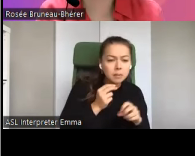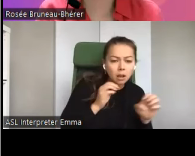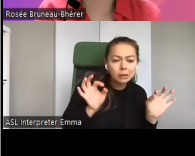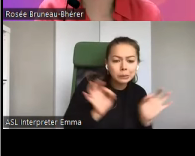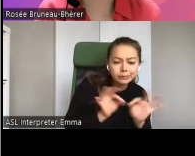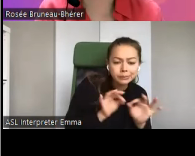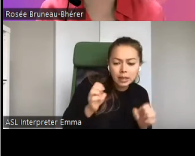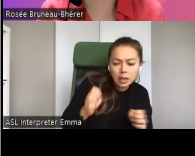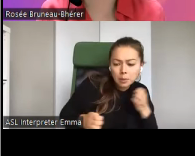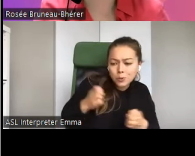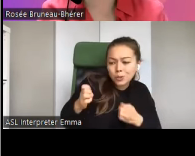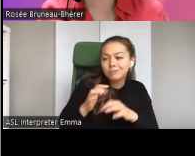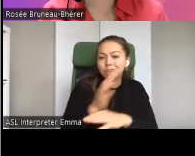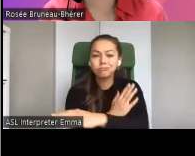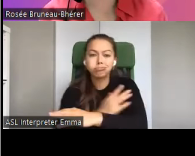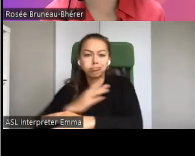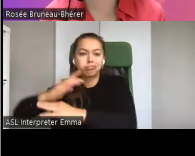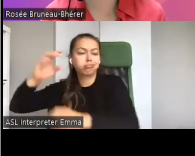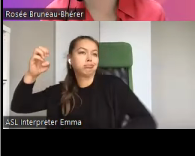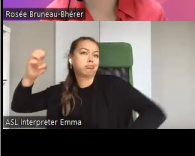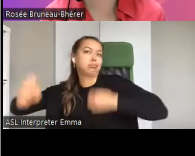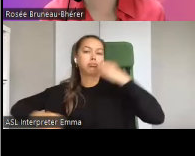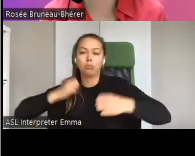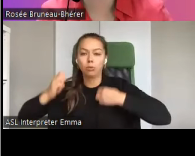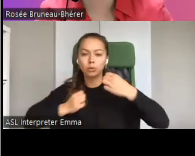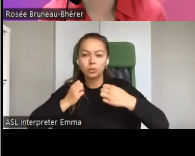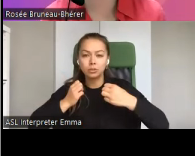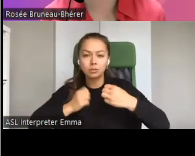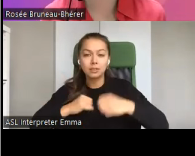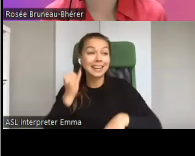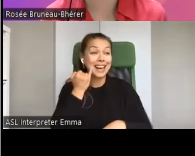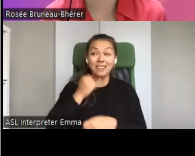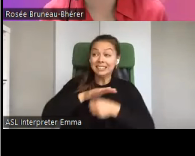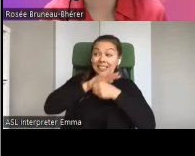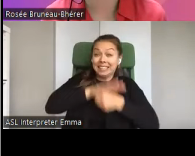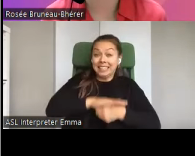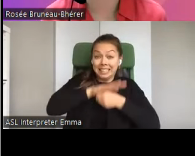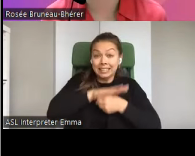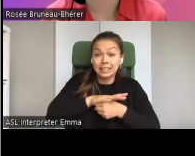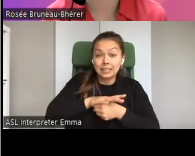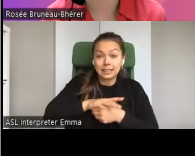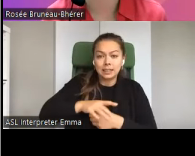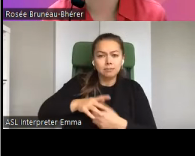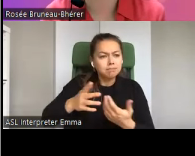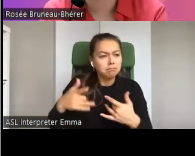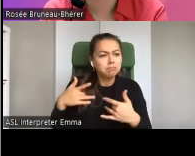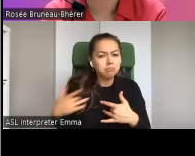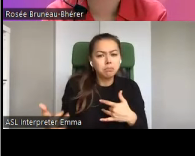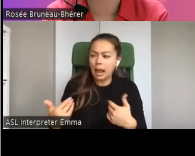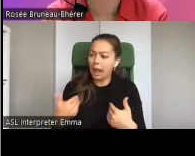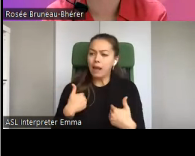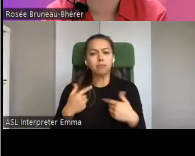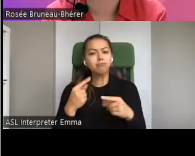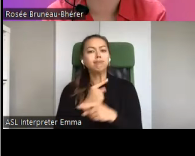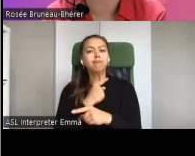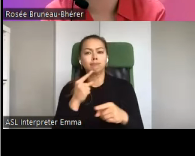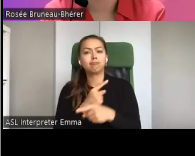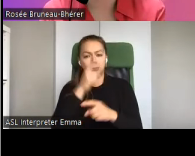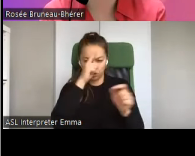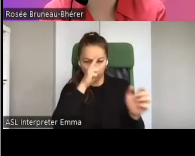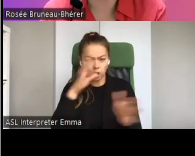danger that's present, you use certain strategies. In Jeremy's case, once he's